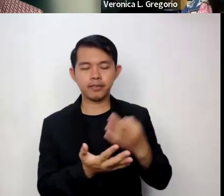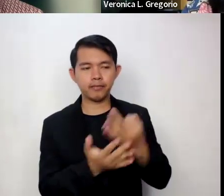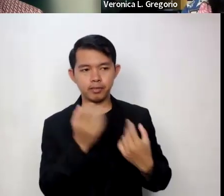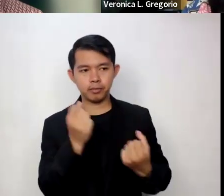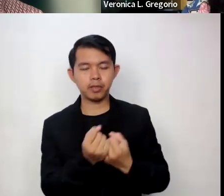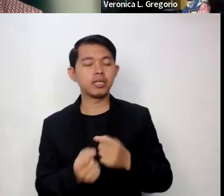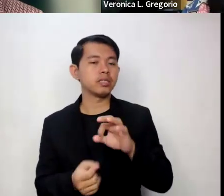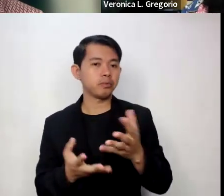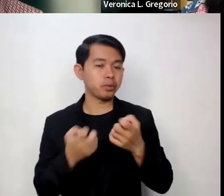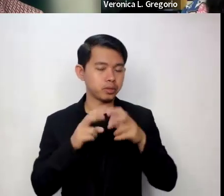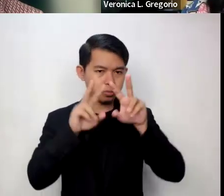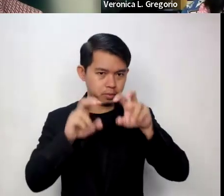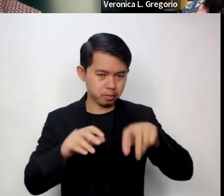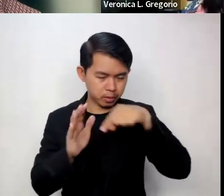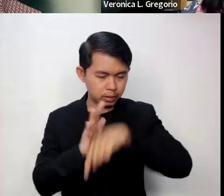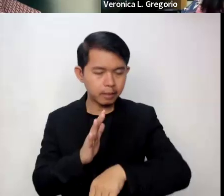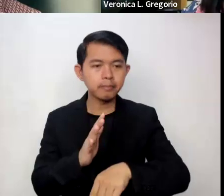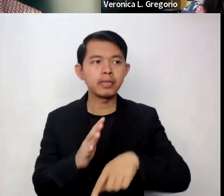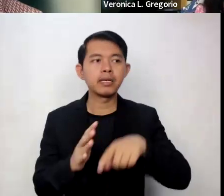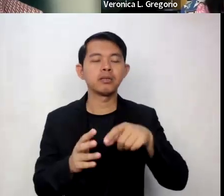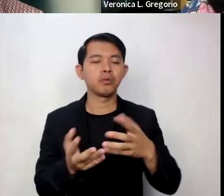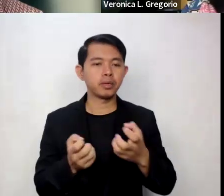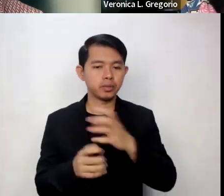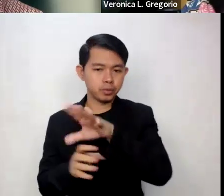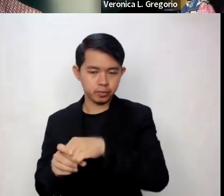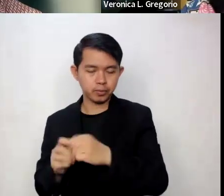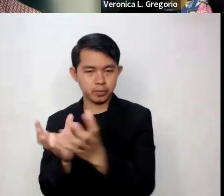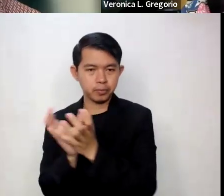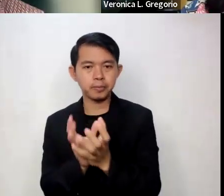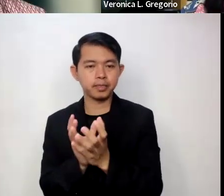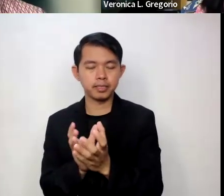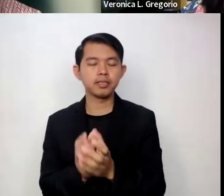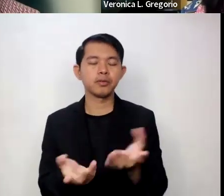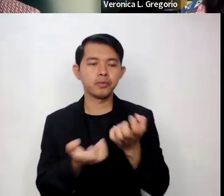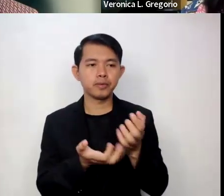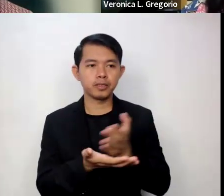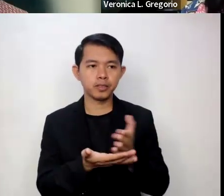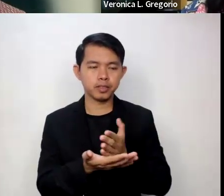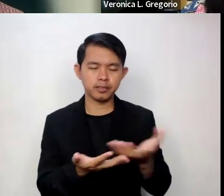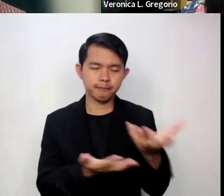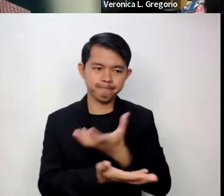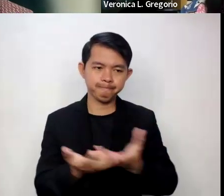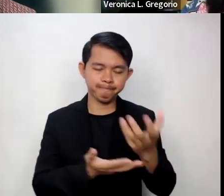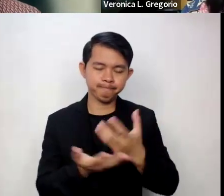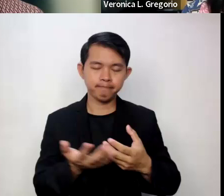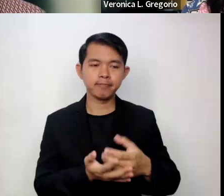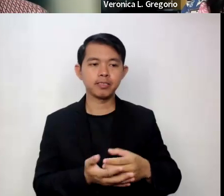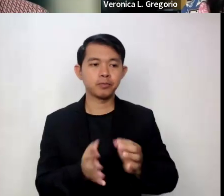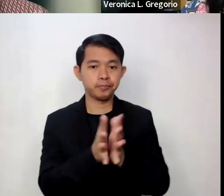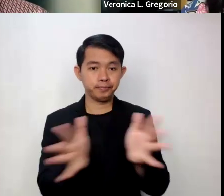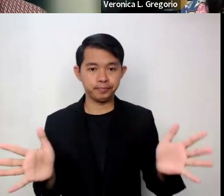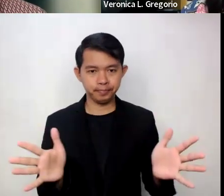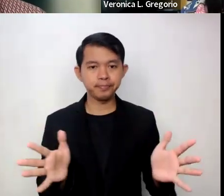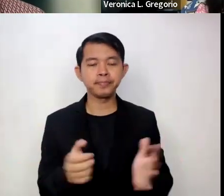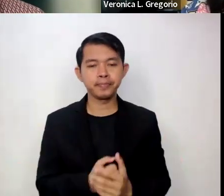do in-depth studies, you want to involve a community, you want to share findings, widely,